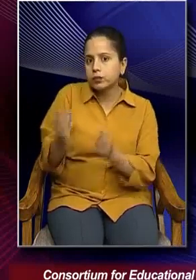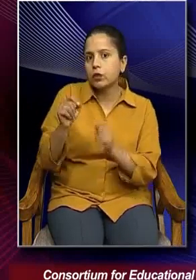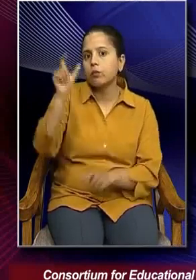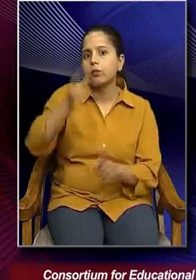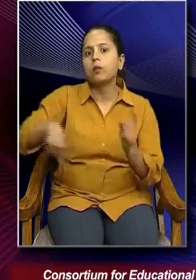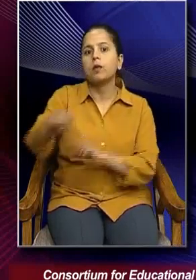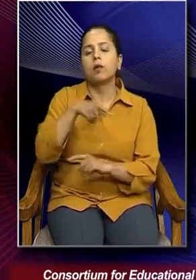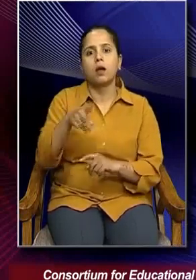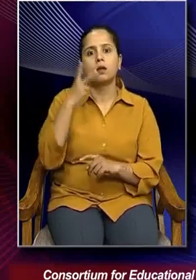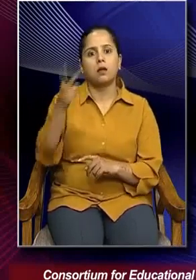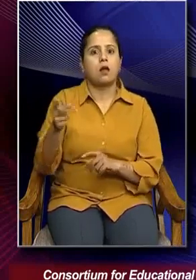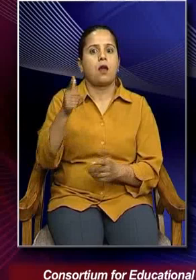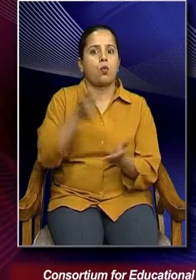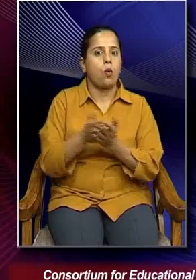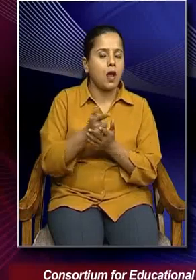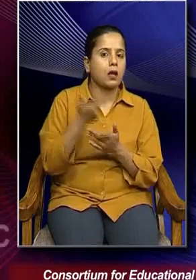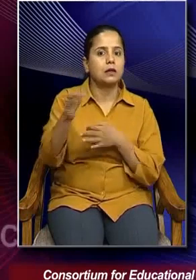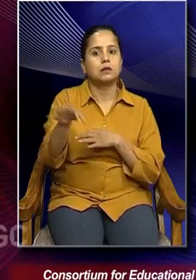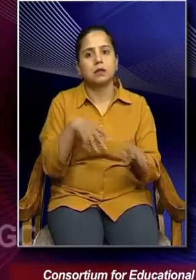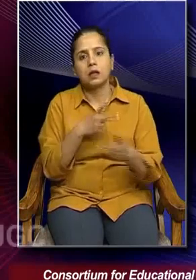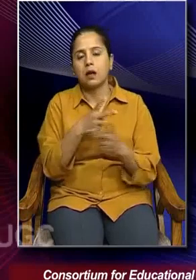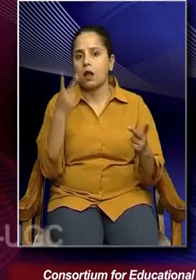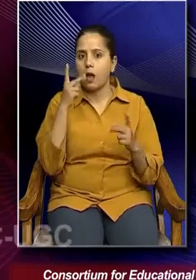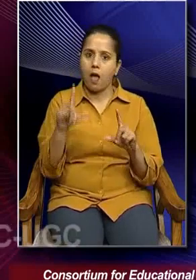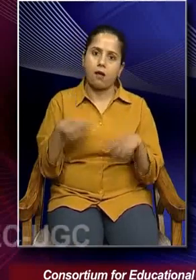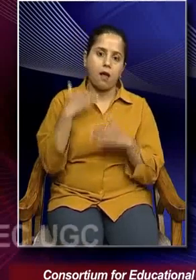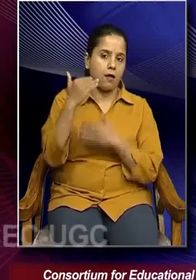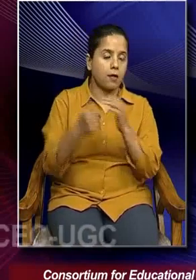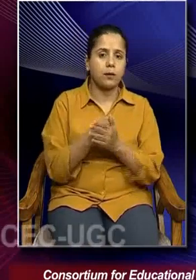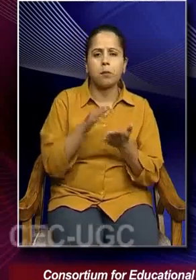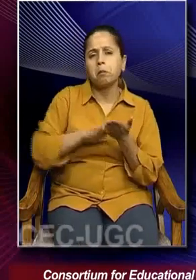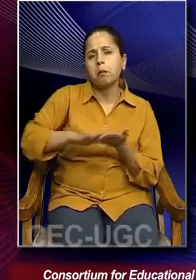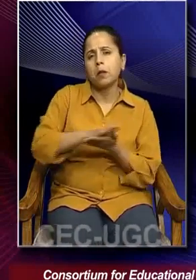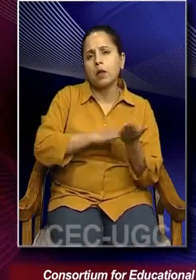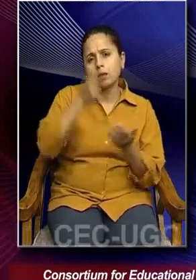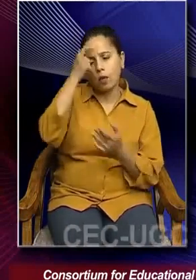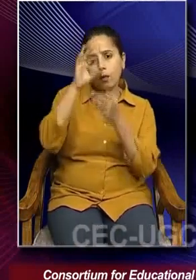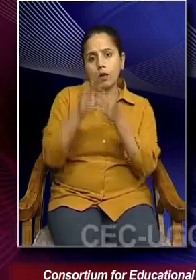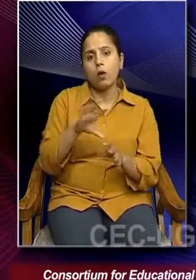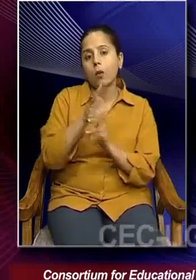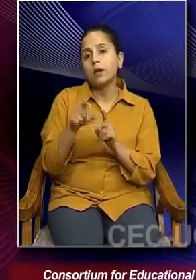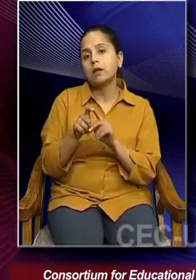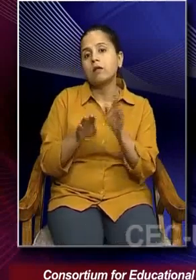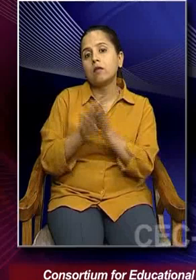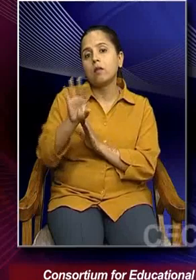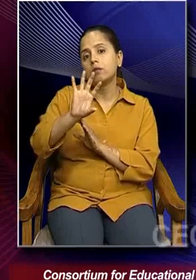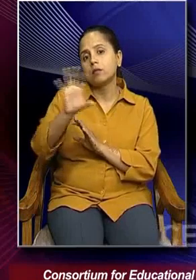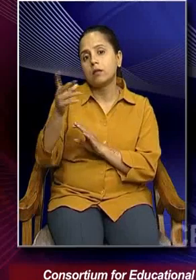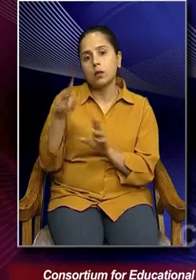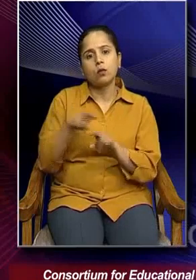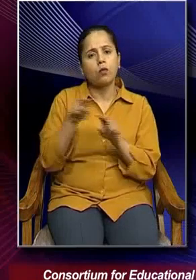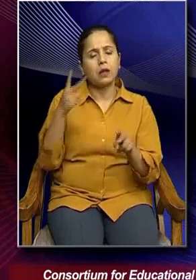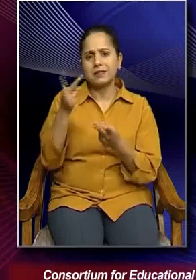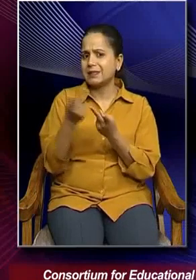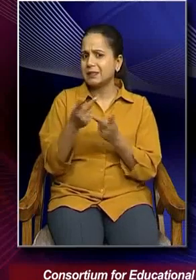to light the villages and the cities in their nations. So the basic issues of most of these developing nations were completely